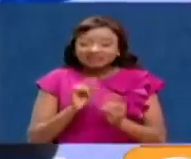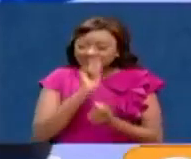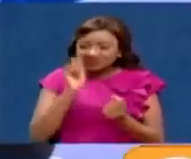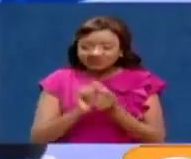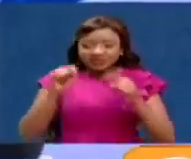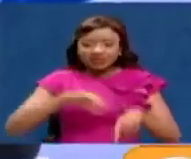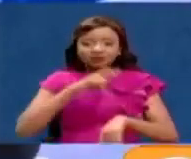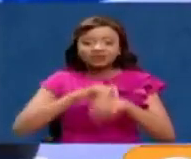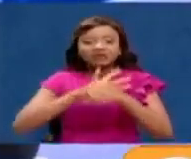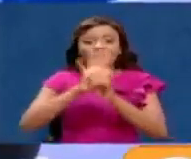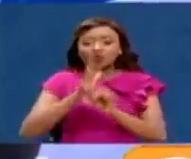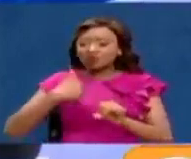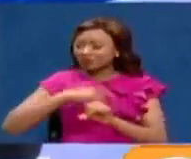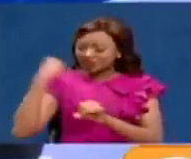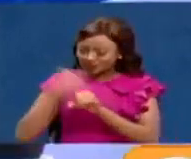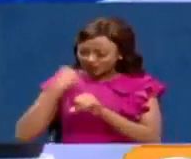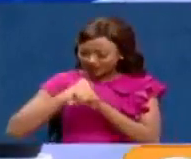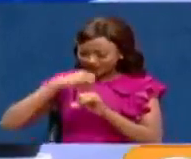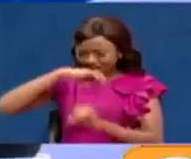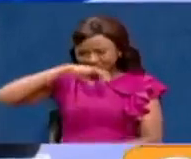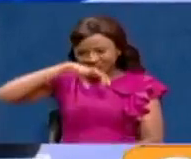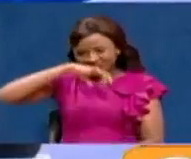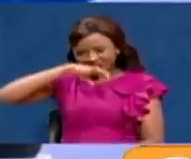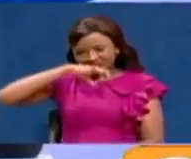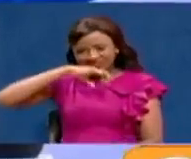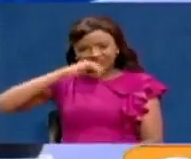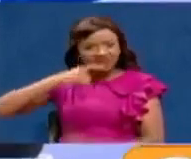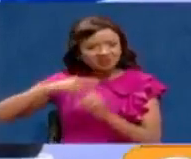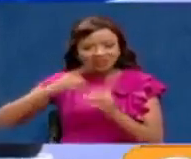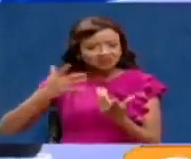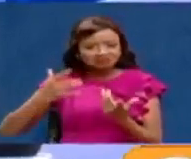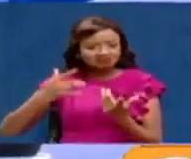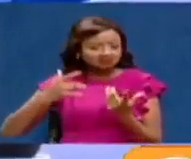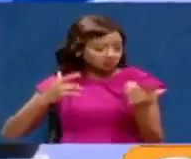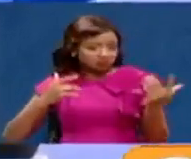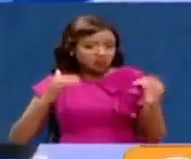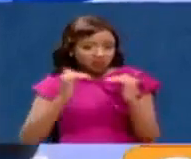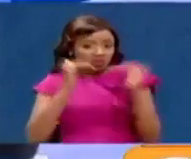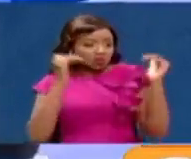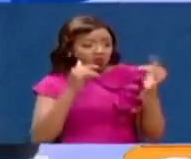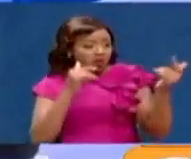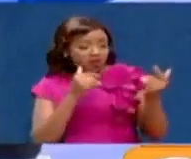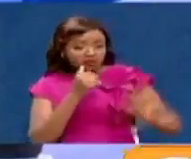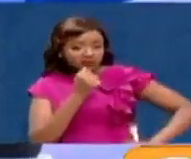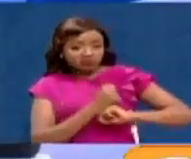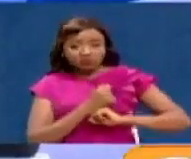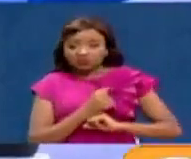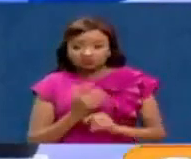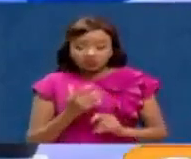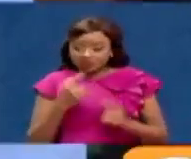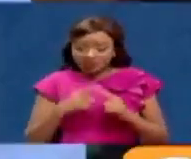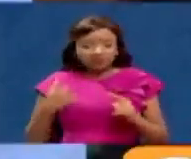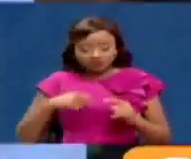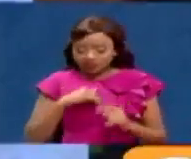time of COVID-19 in our country. But equally, they are also tired.